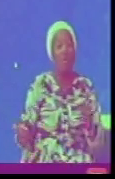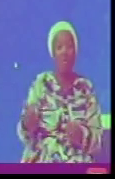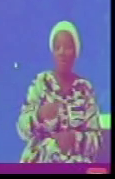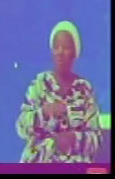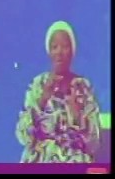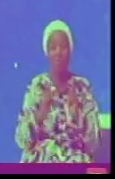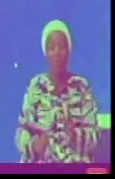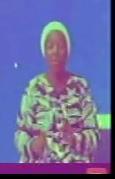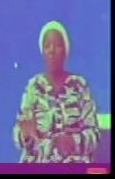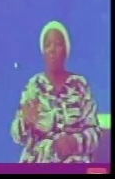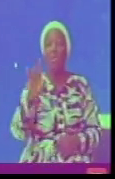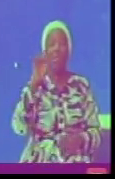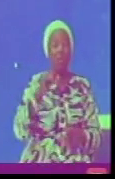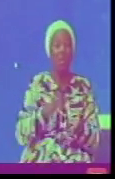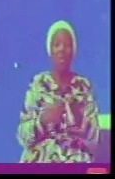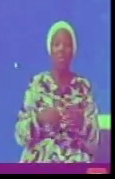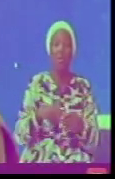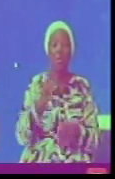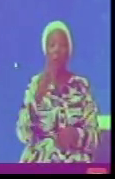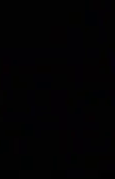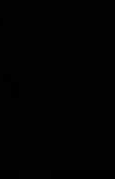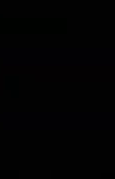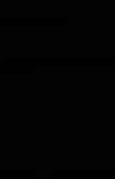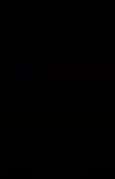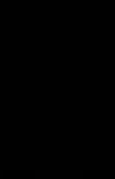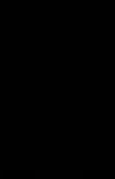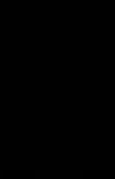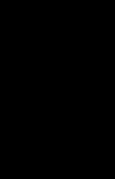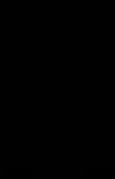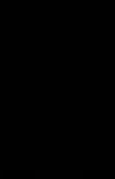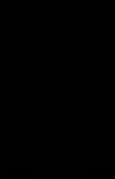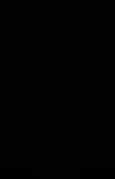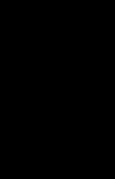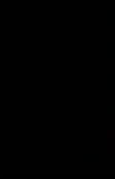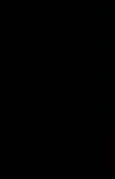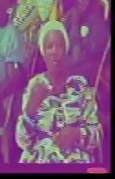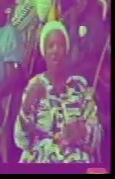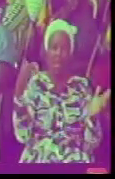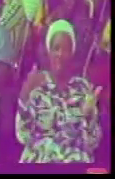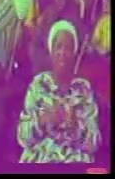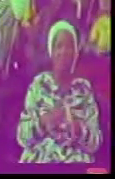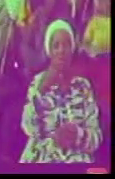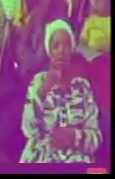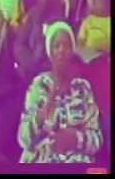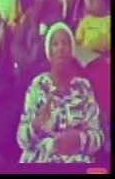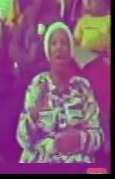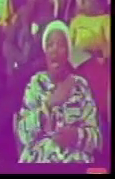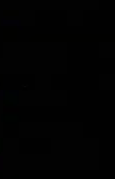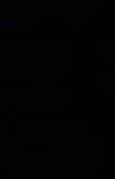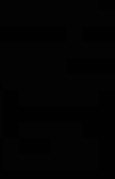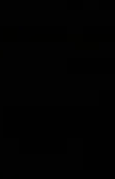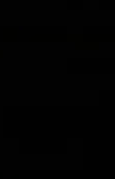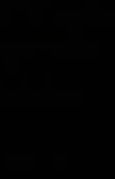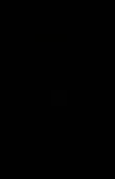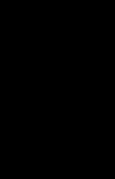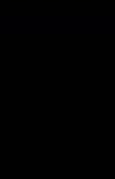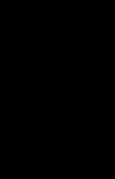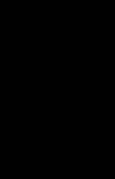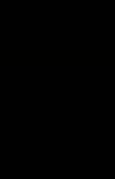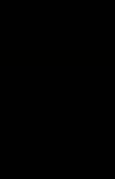What about that? And then every other person. And it says, and the